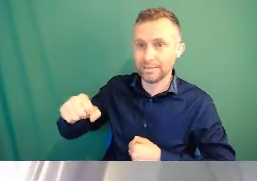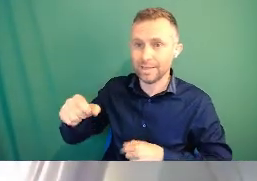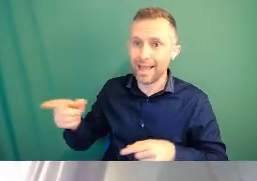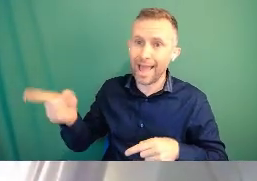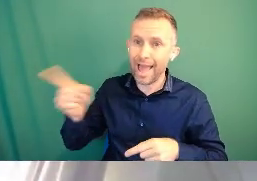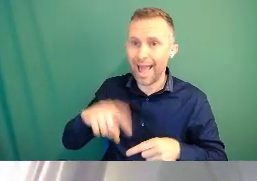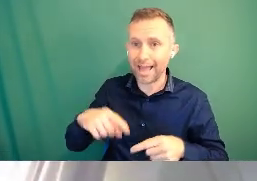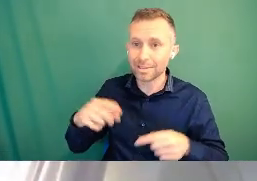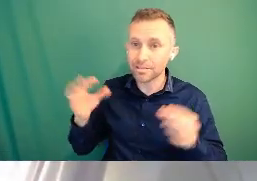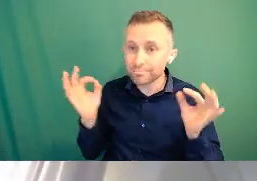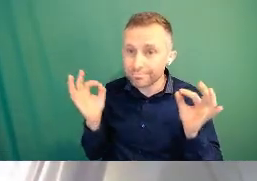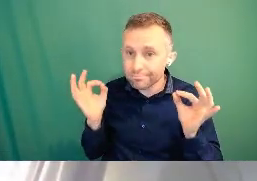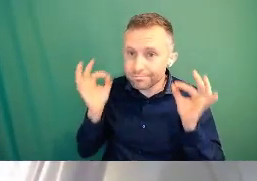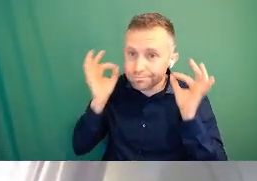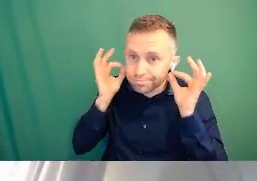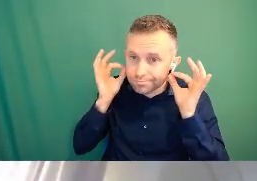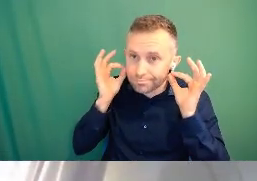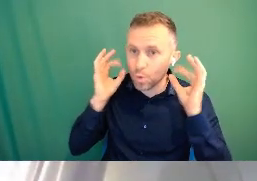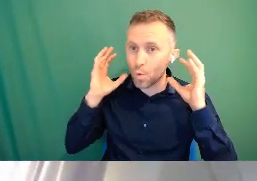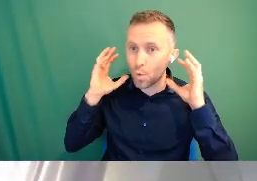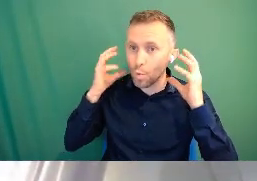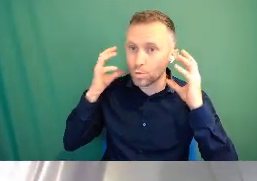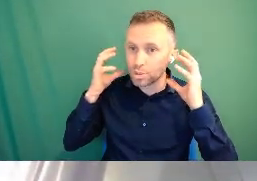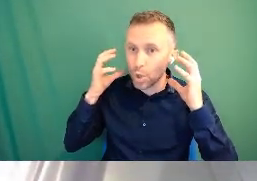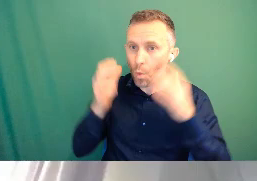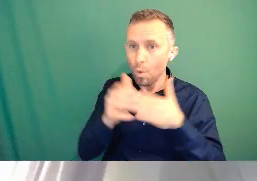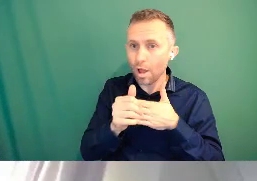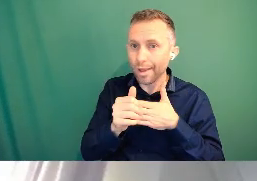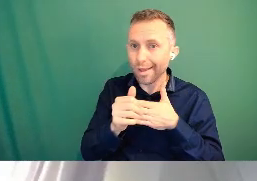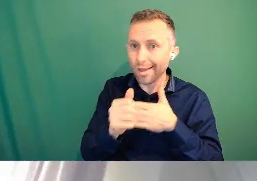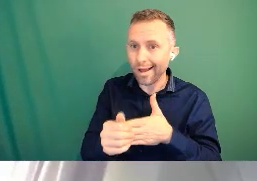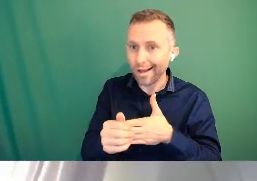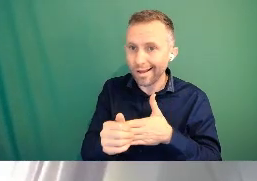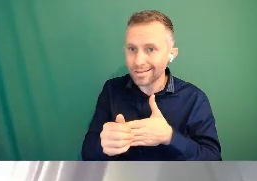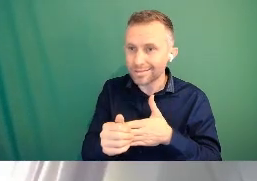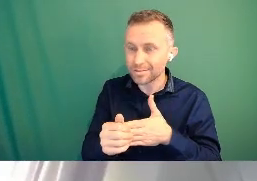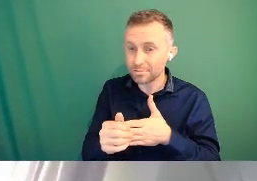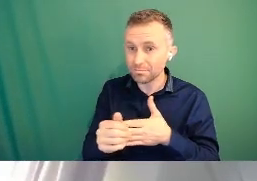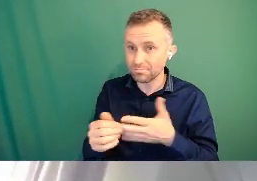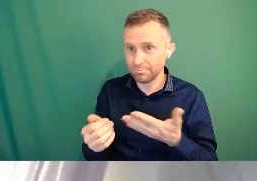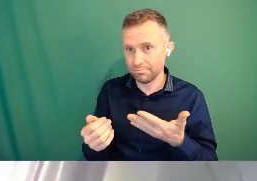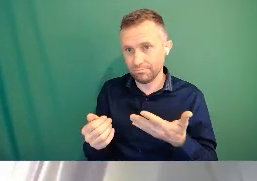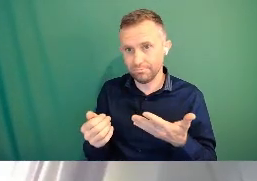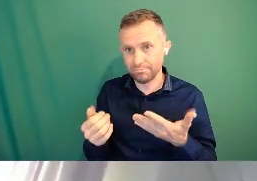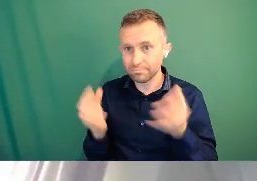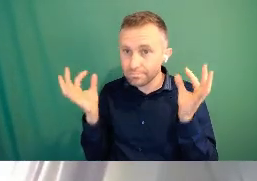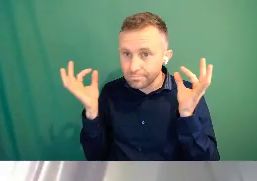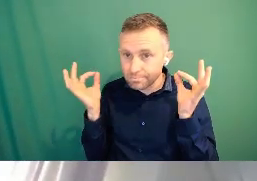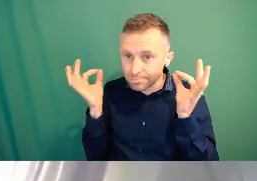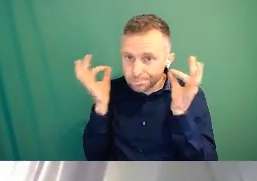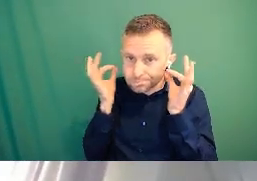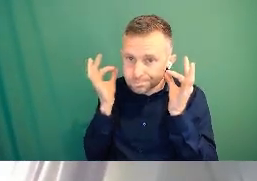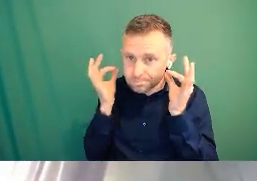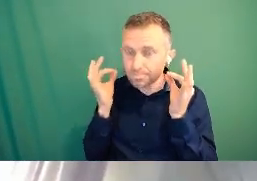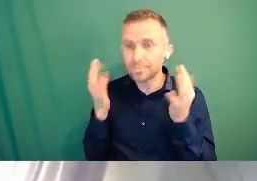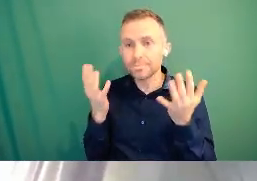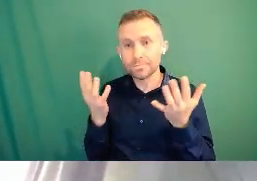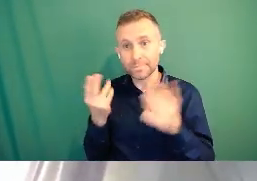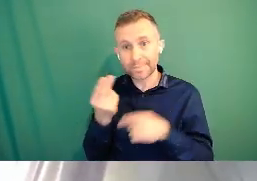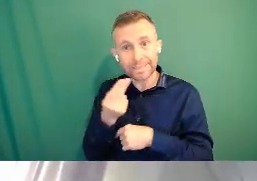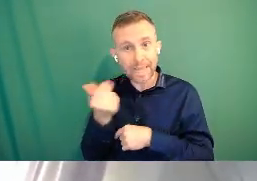We also have audio guides available. We have found that some people who are hard of hearing